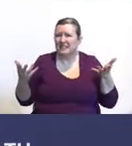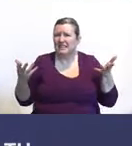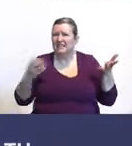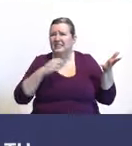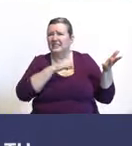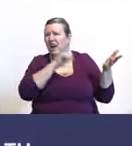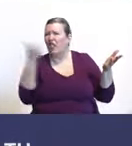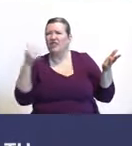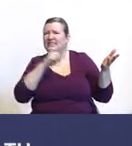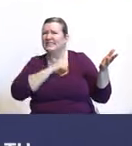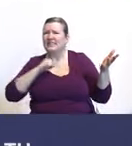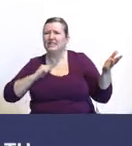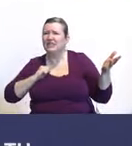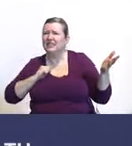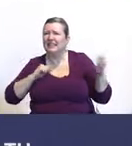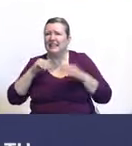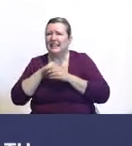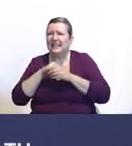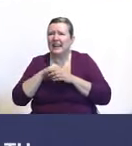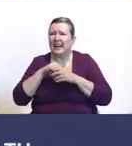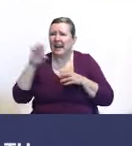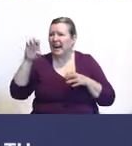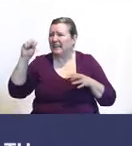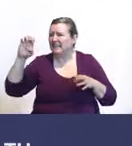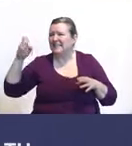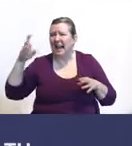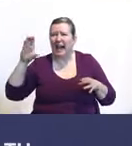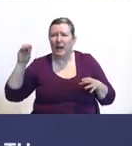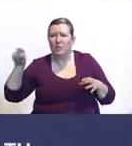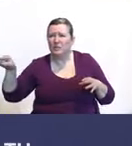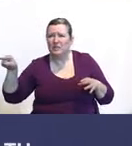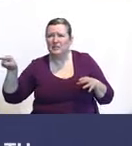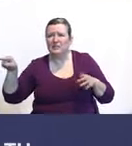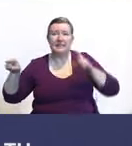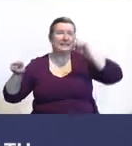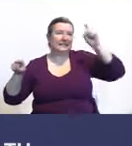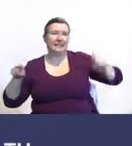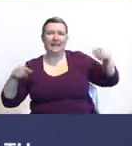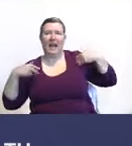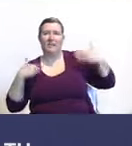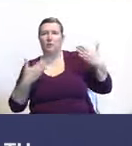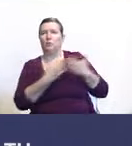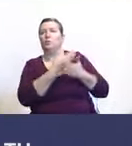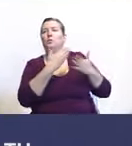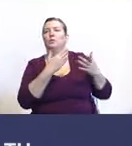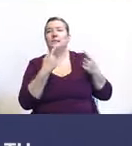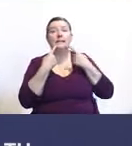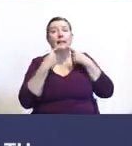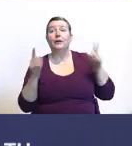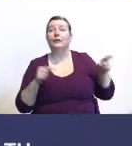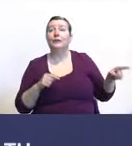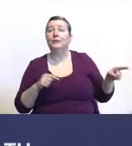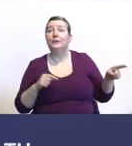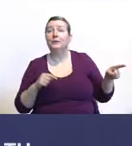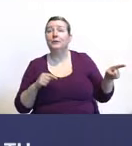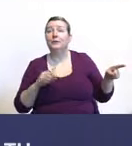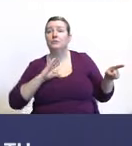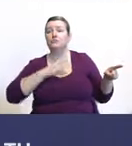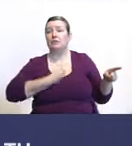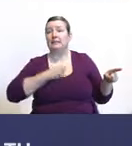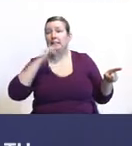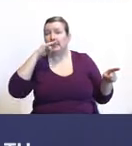Governor Cody in Essex County? Texas unveiled a new directive today that essentially declares affirming transgender kids and